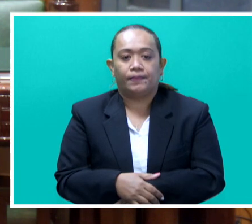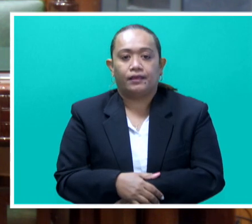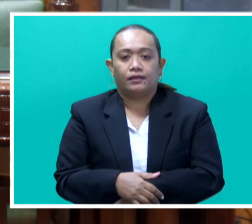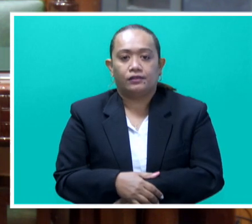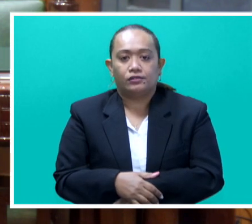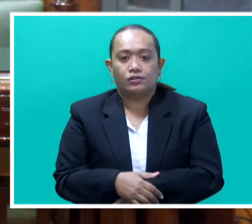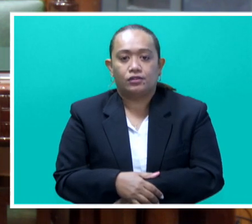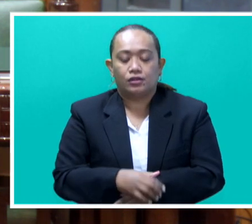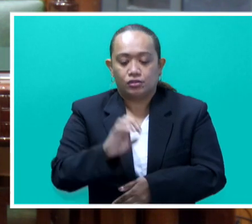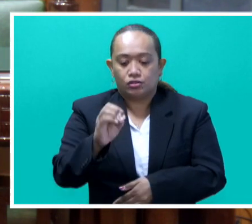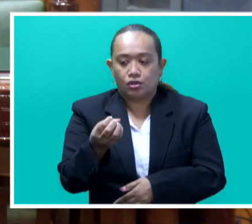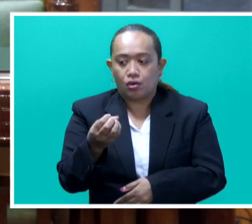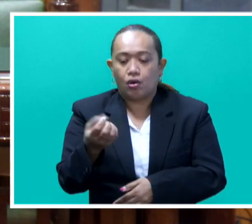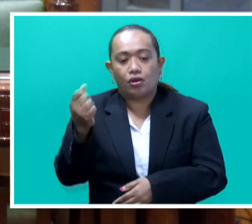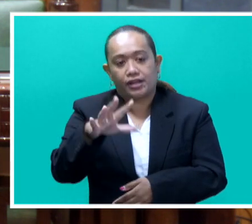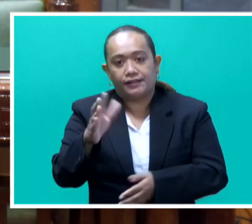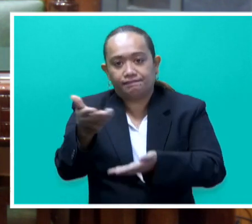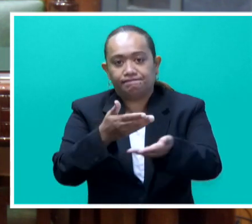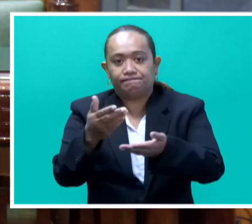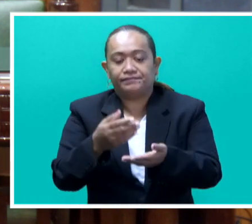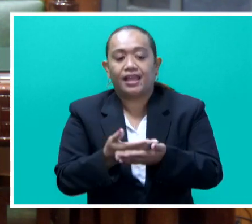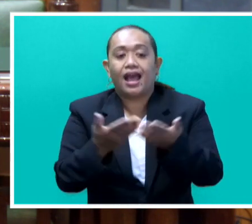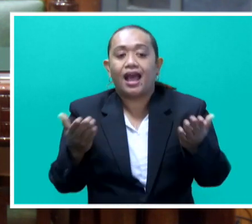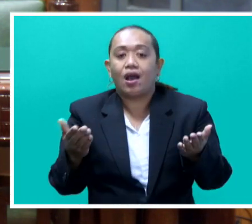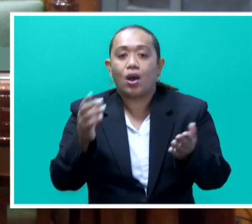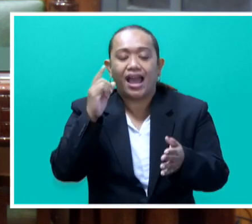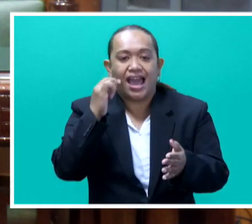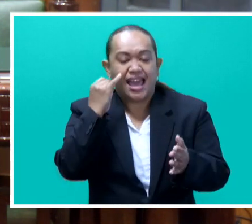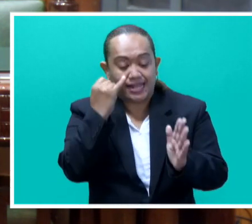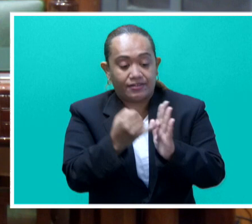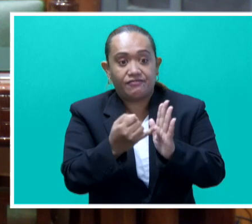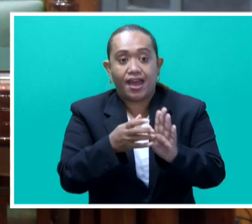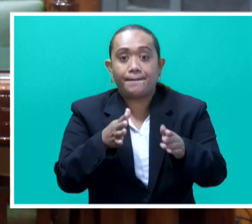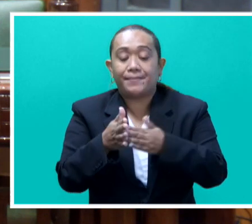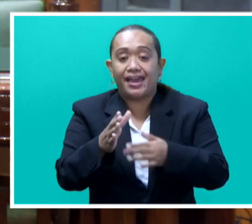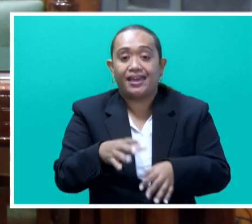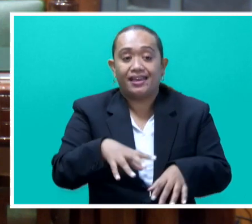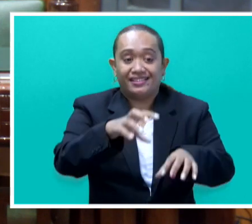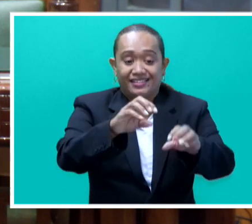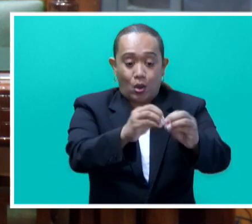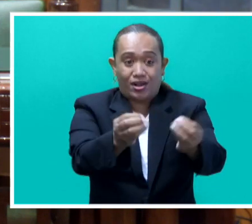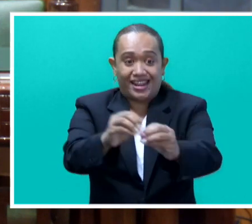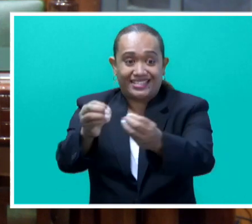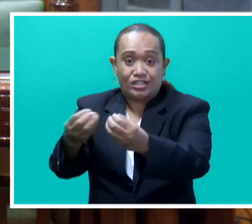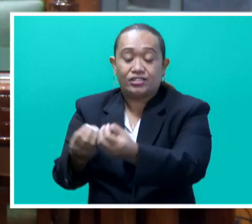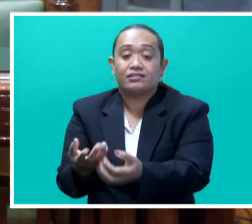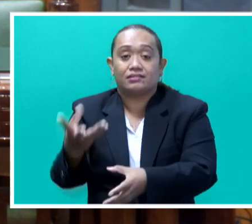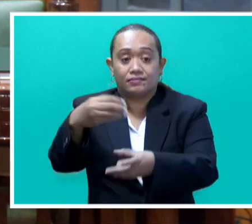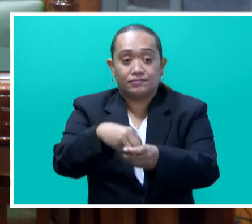shortfall identified by the stakeholders who were using the planning laws. Some of the new inclusions